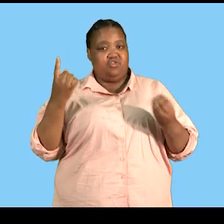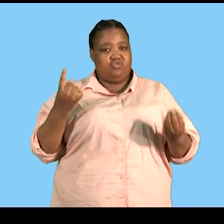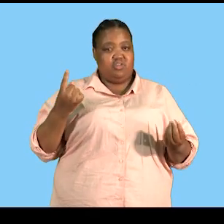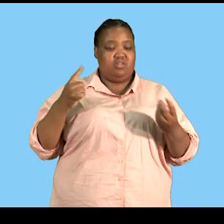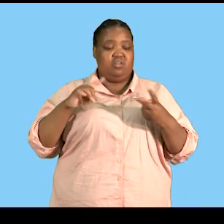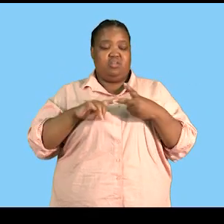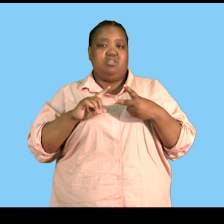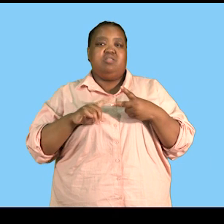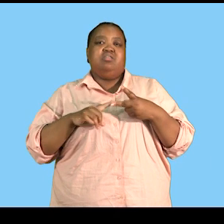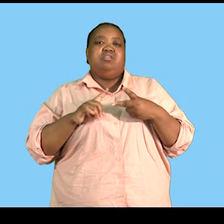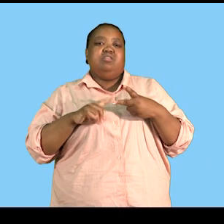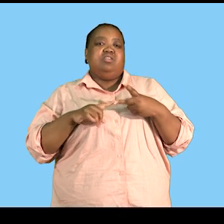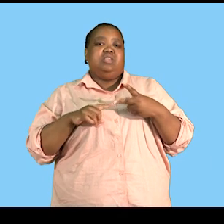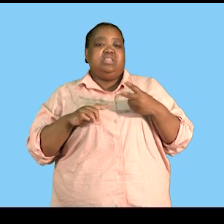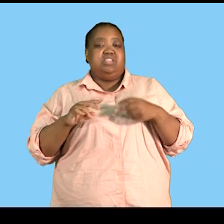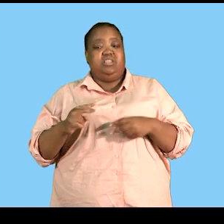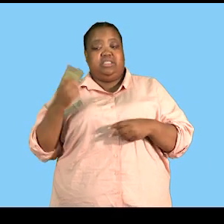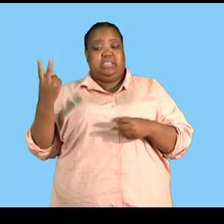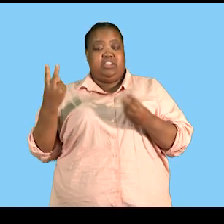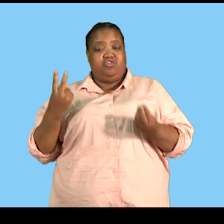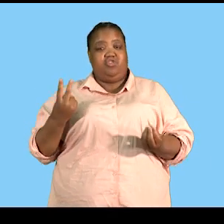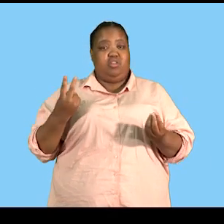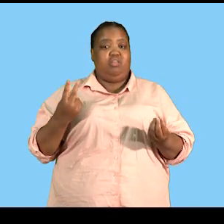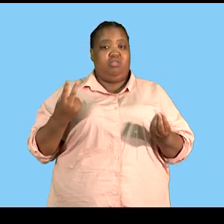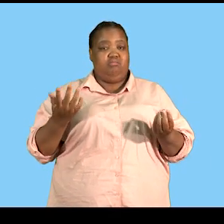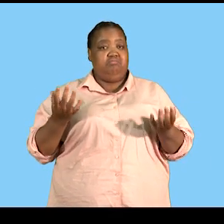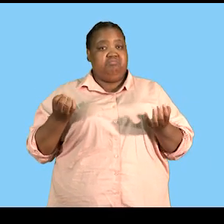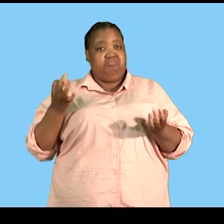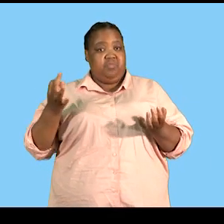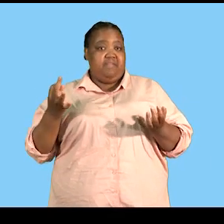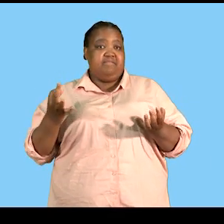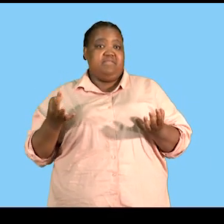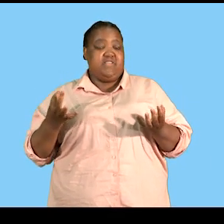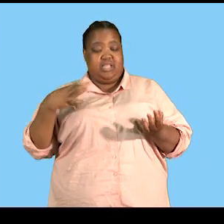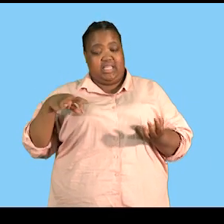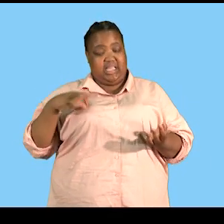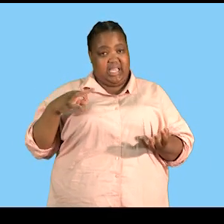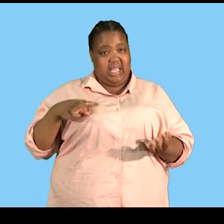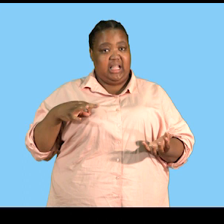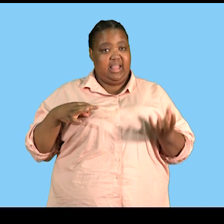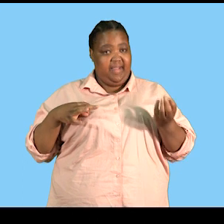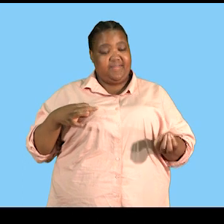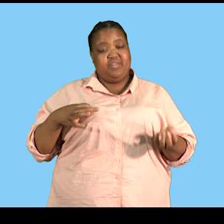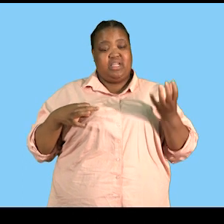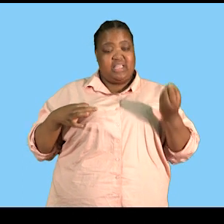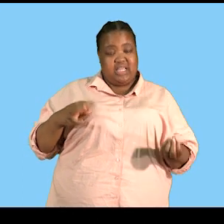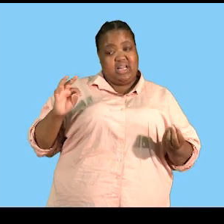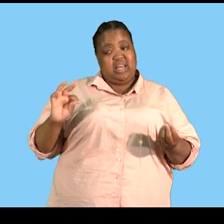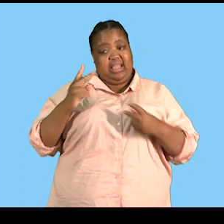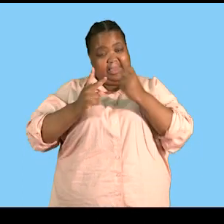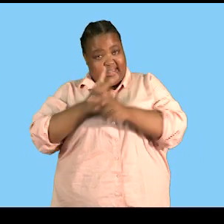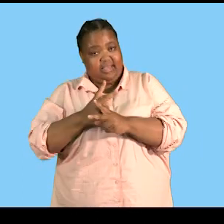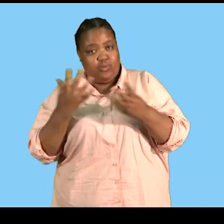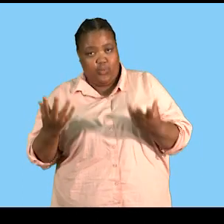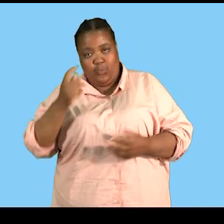first child. And this is the second child. If you have a girl, you can have another girl or you can